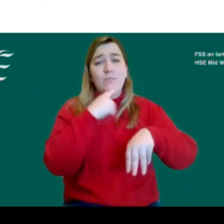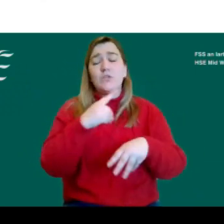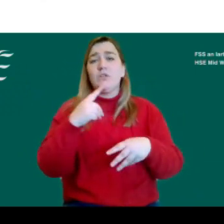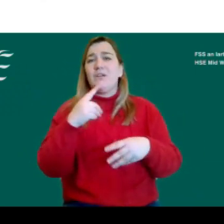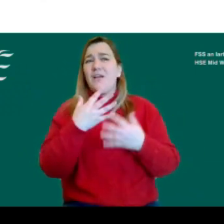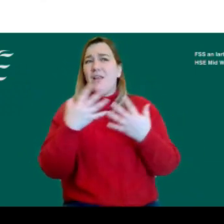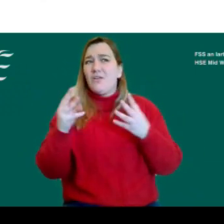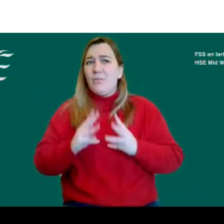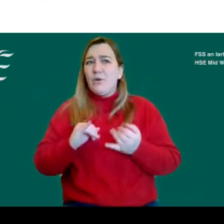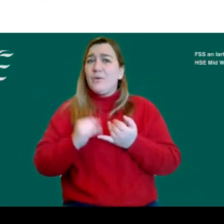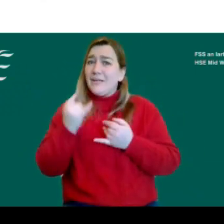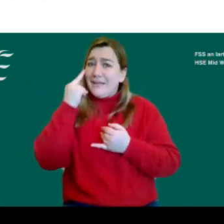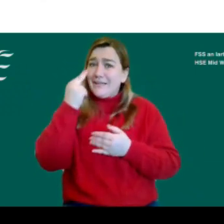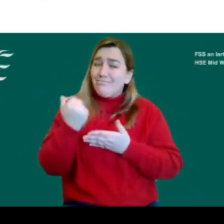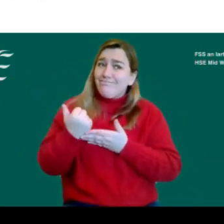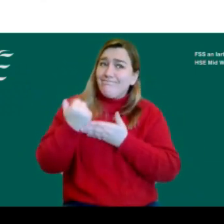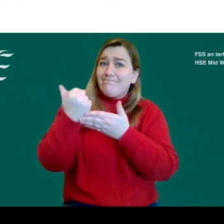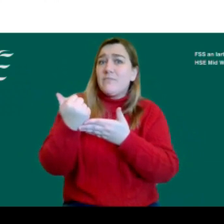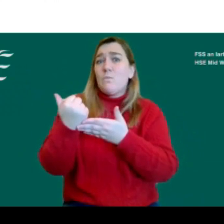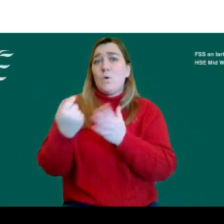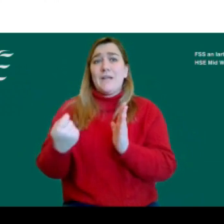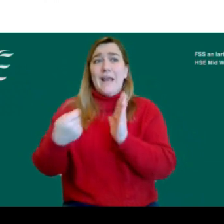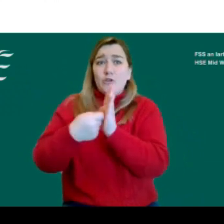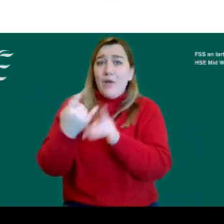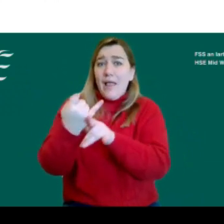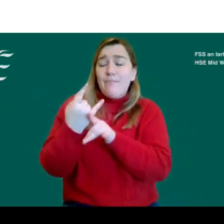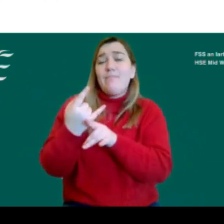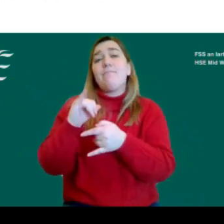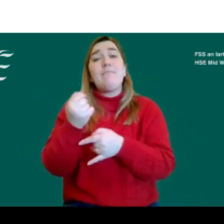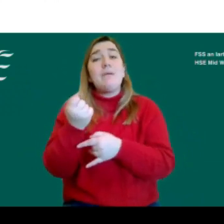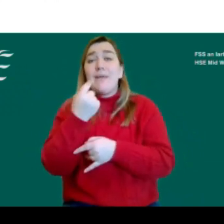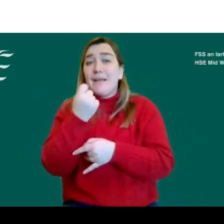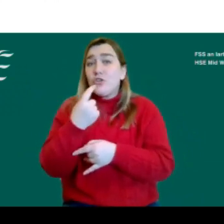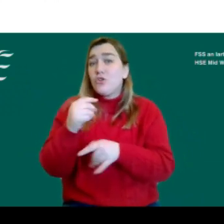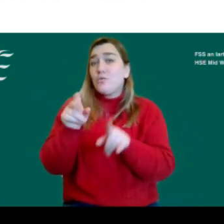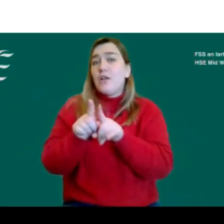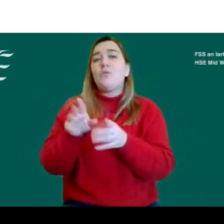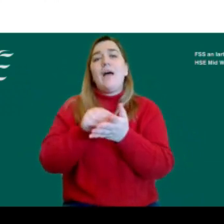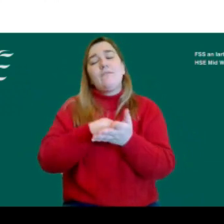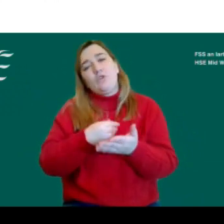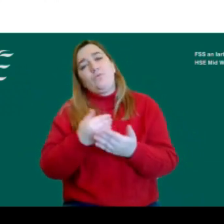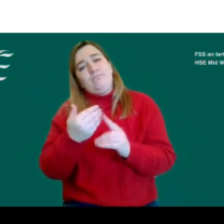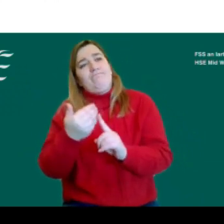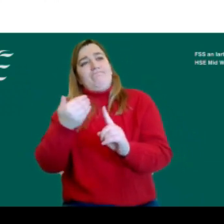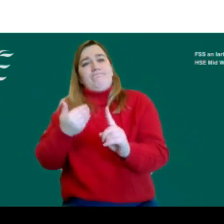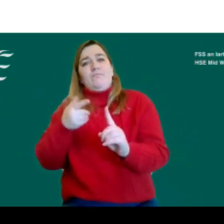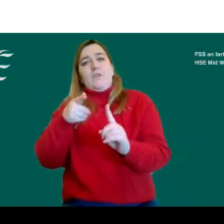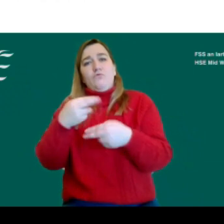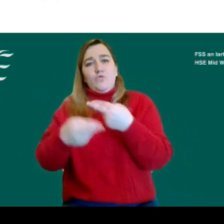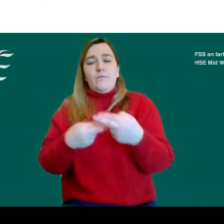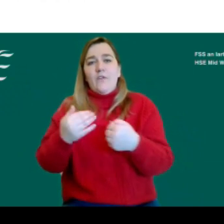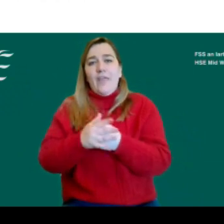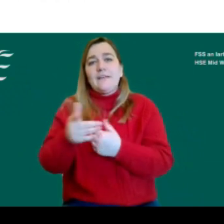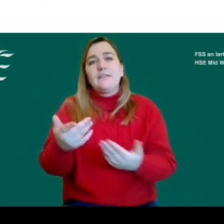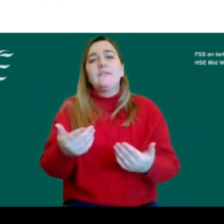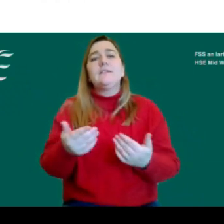medication as well. So we have to leave room for that. Pelvic exams are rarely necessary unless you're worried about unscheduled bleeding or there's something you're worried going on. But all of